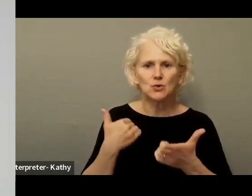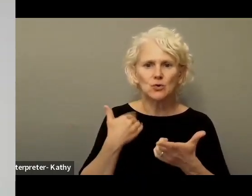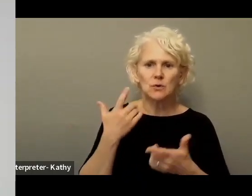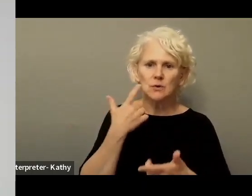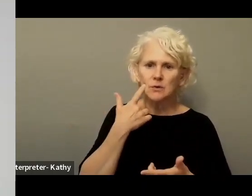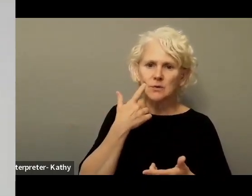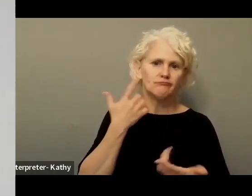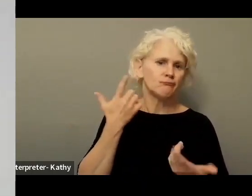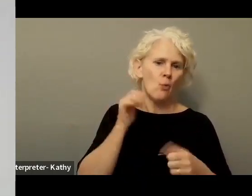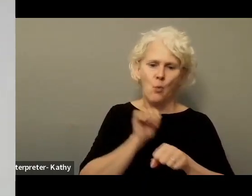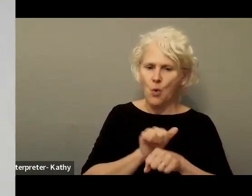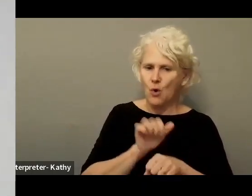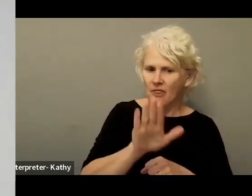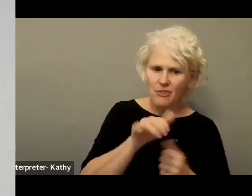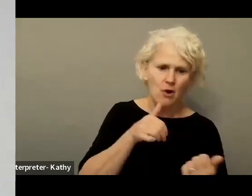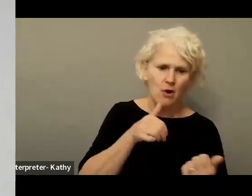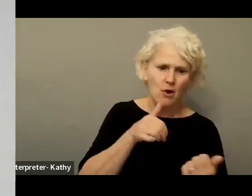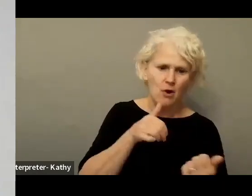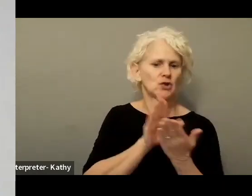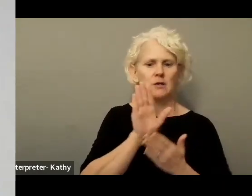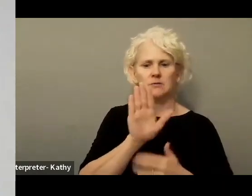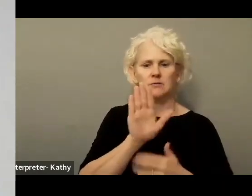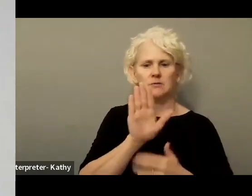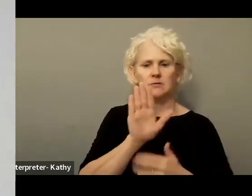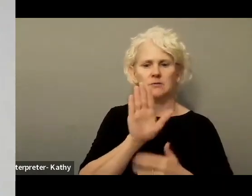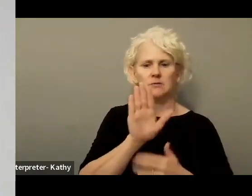navigate the challenges that they may find in their work.